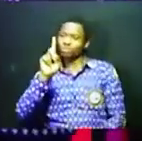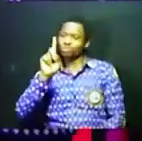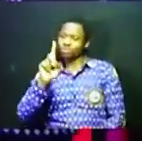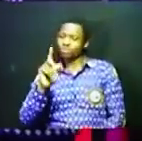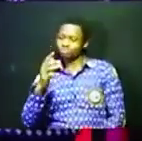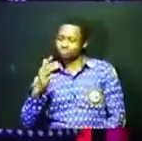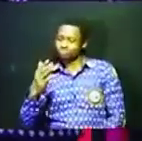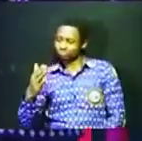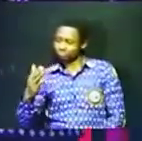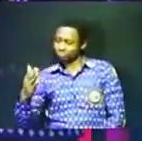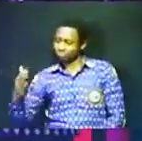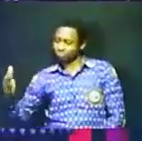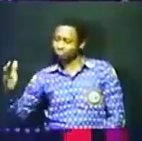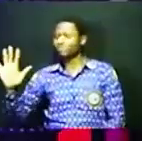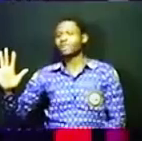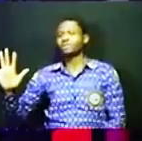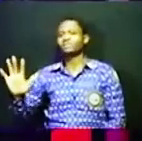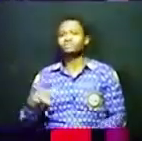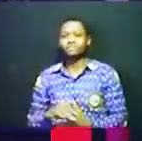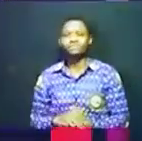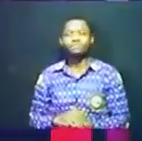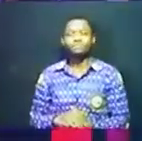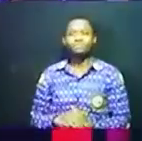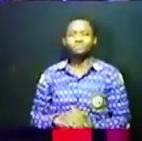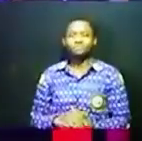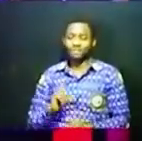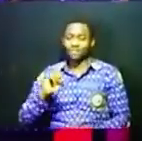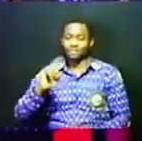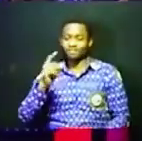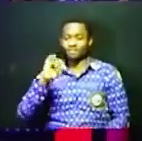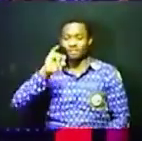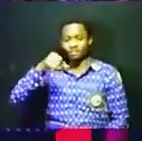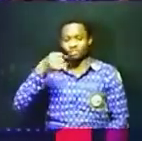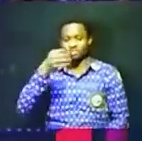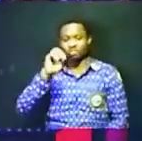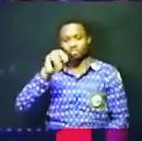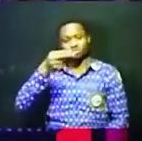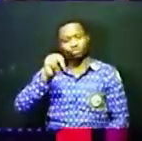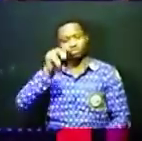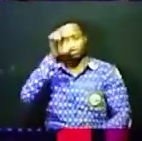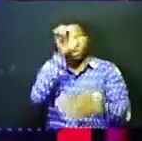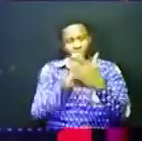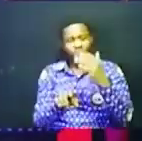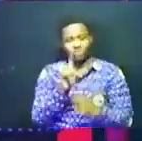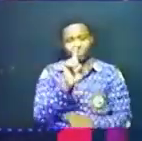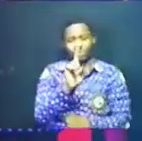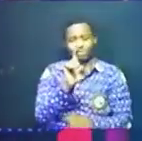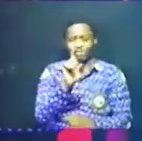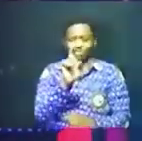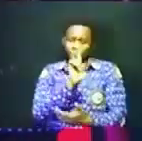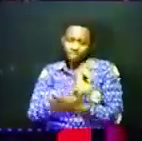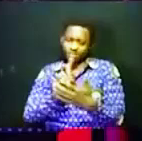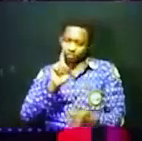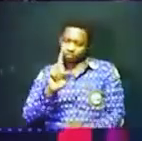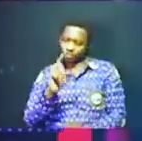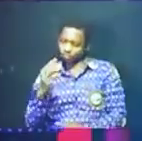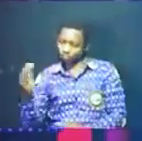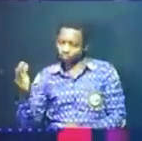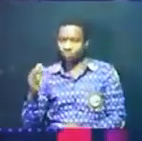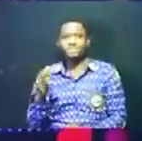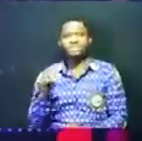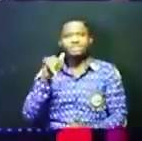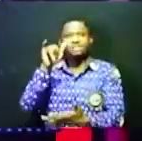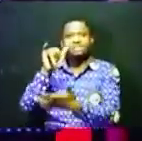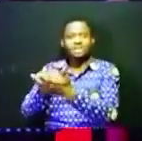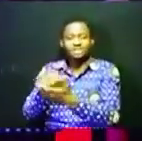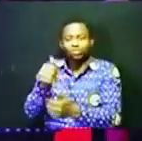Edikain, if you may decay, could see Numnoa. 1 John 1 from 1. That which was from the